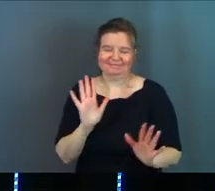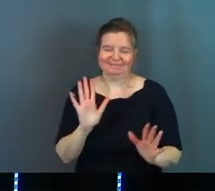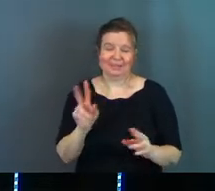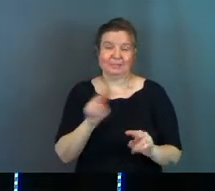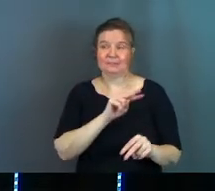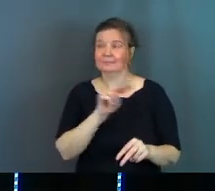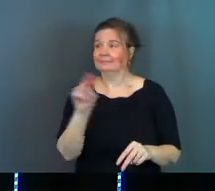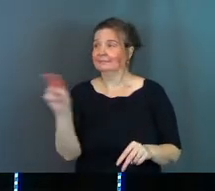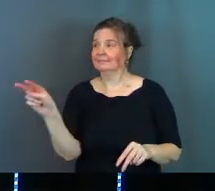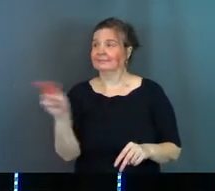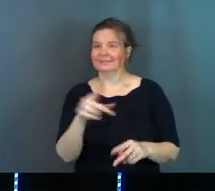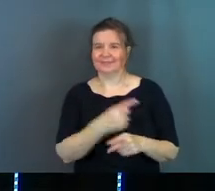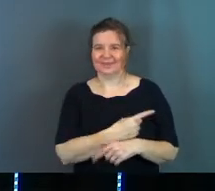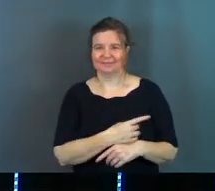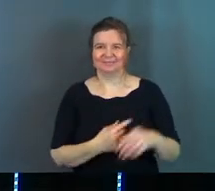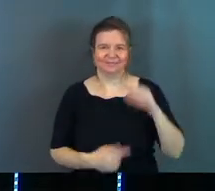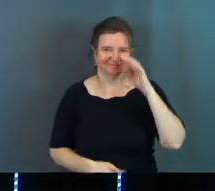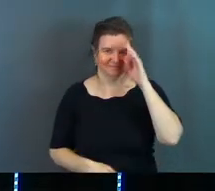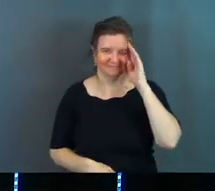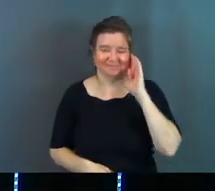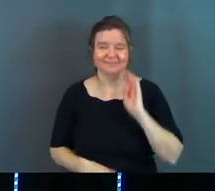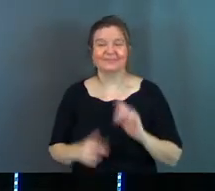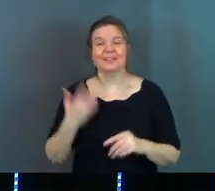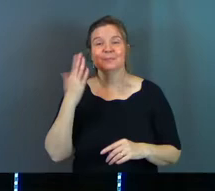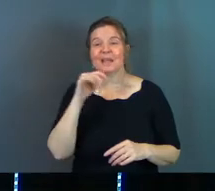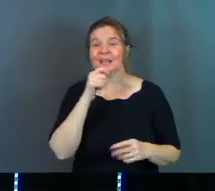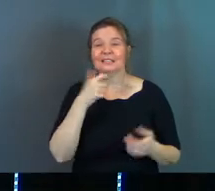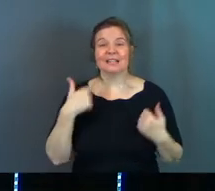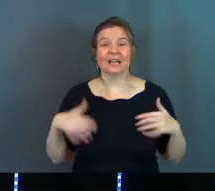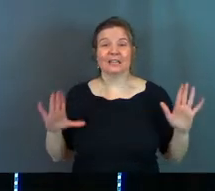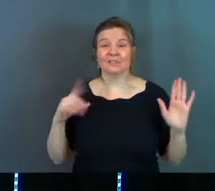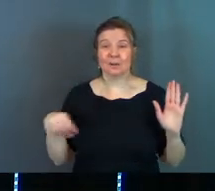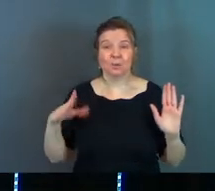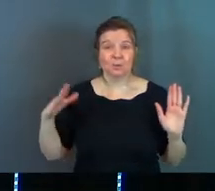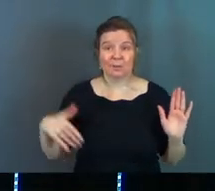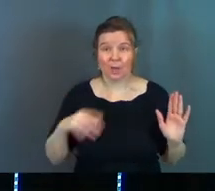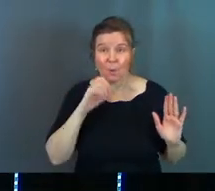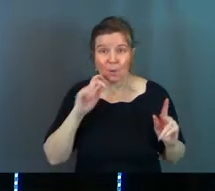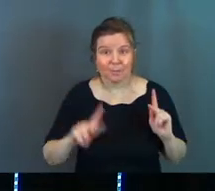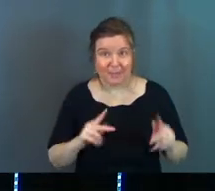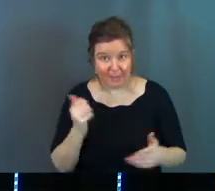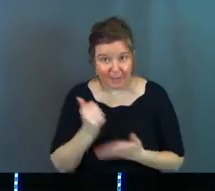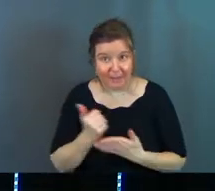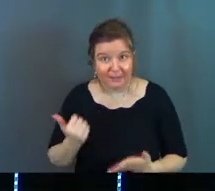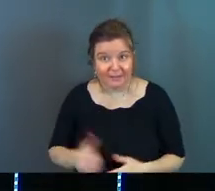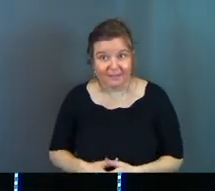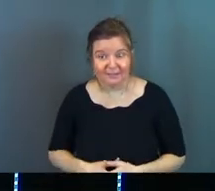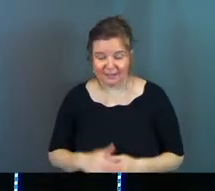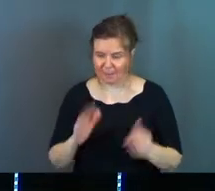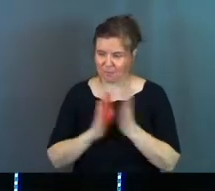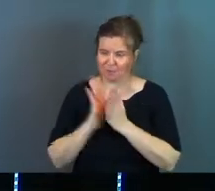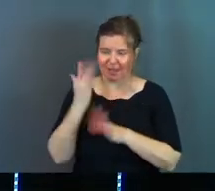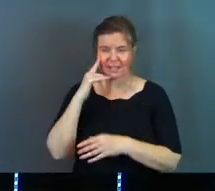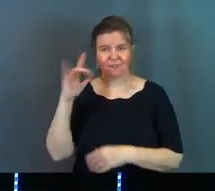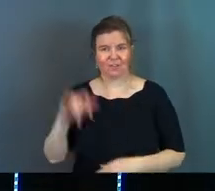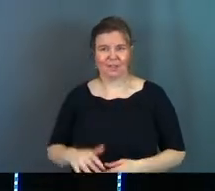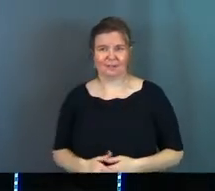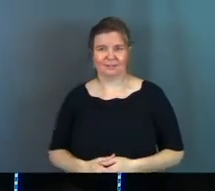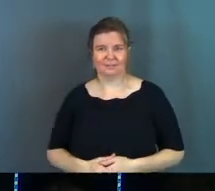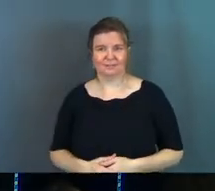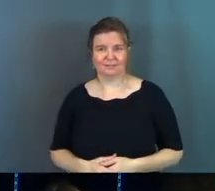I'm like, just keep sweeping, right? But God has not given up on you yet, old people. Amen? Praise God for